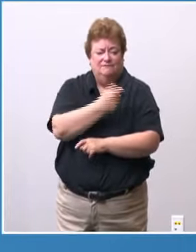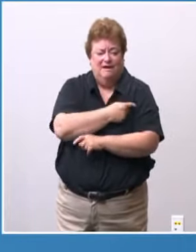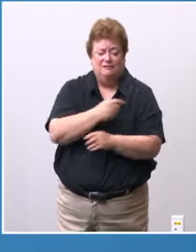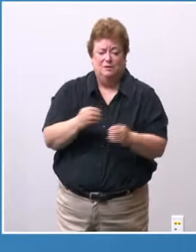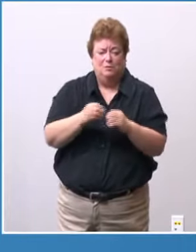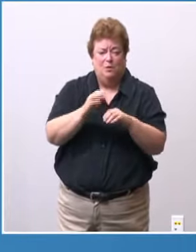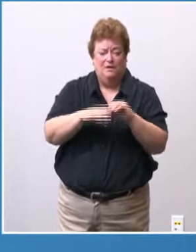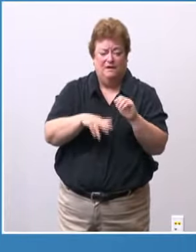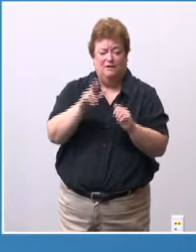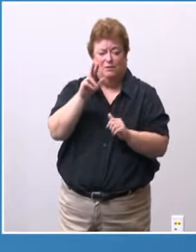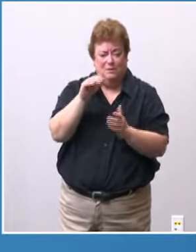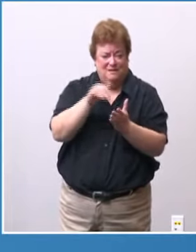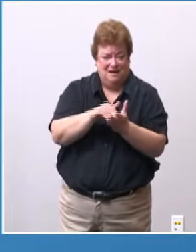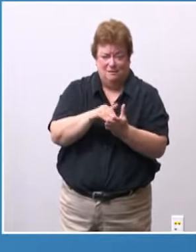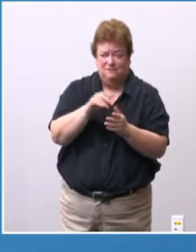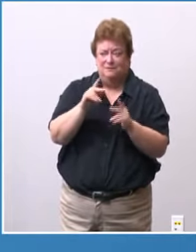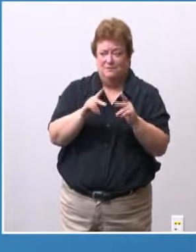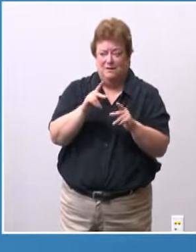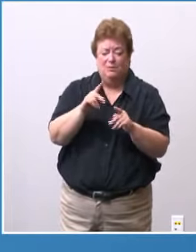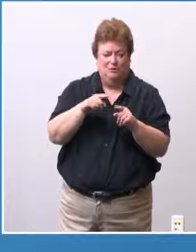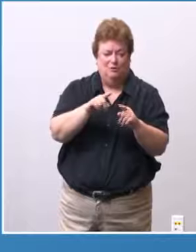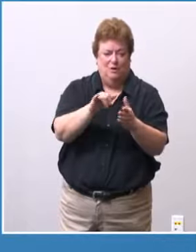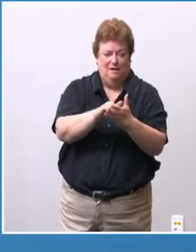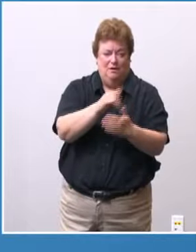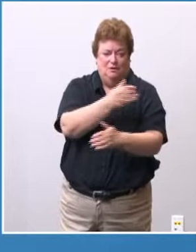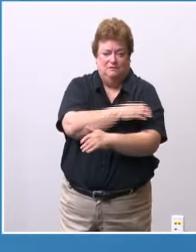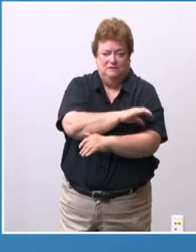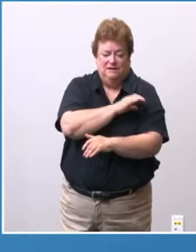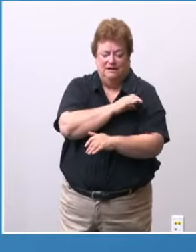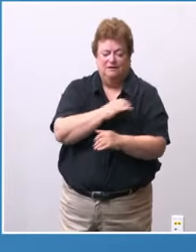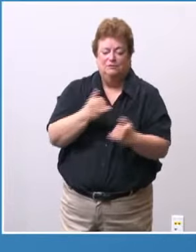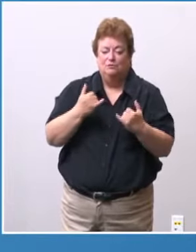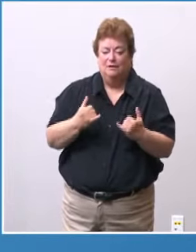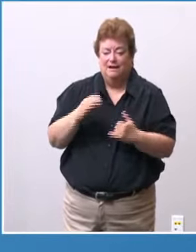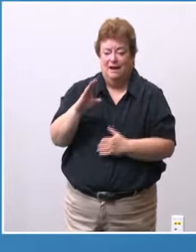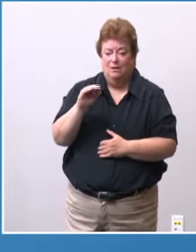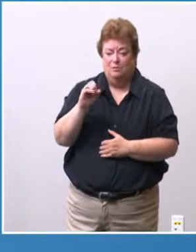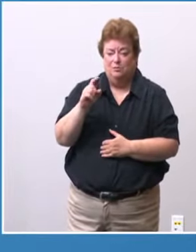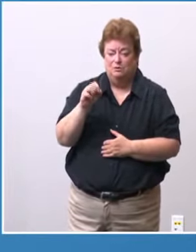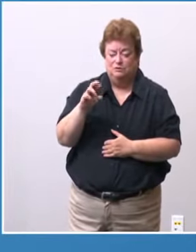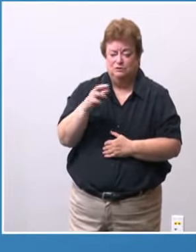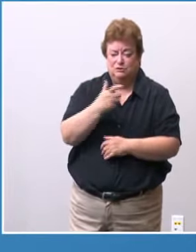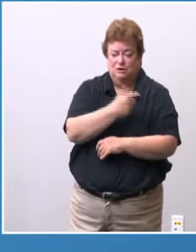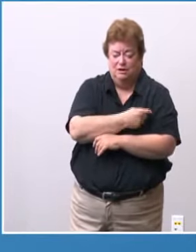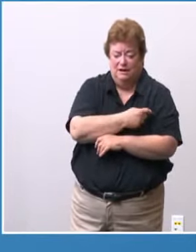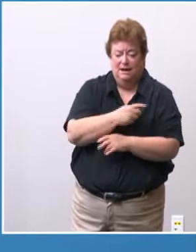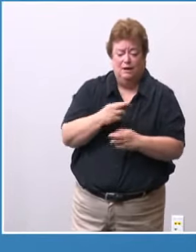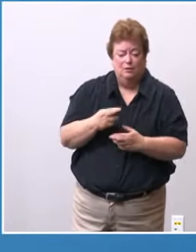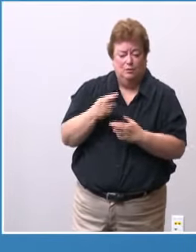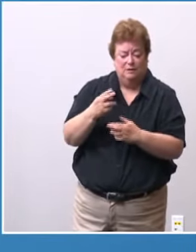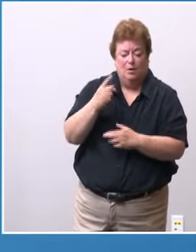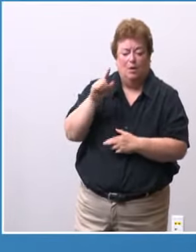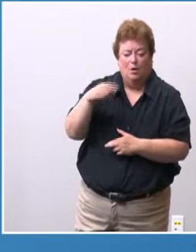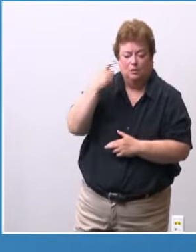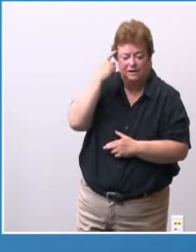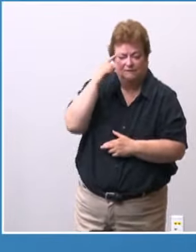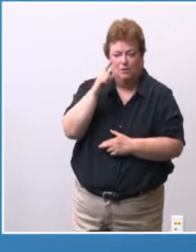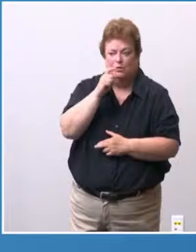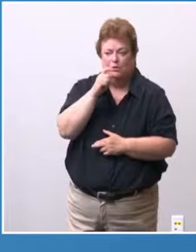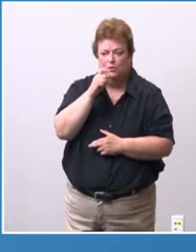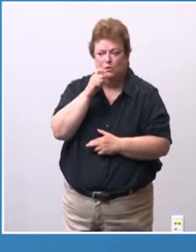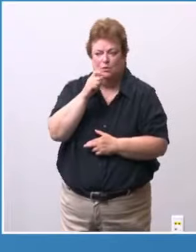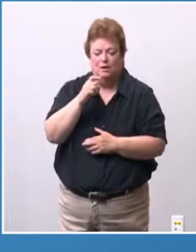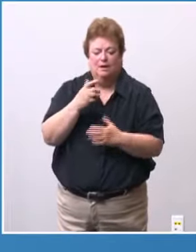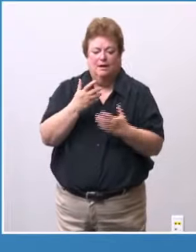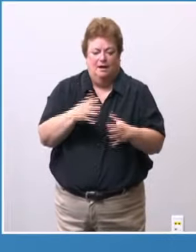3,000 people at those 3 clinics last week. Right now, the booster dose recommendation only applies to people who've received